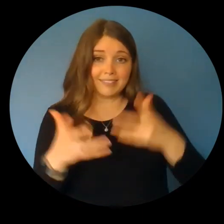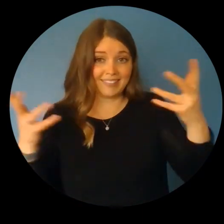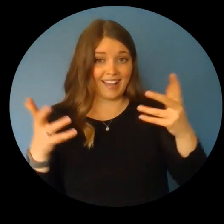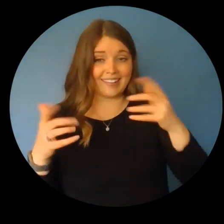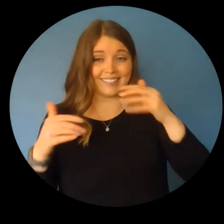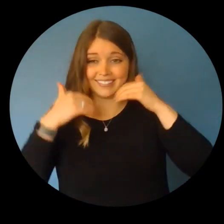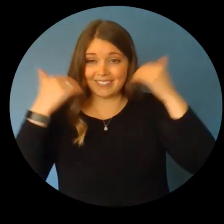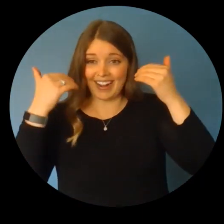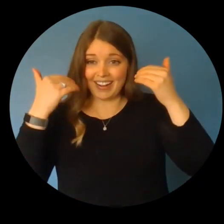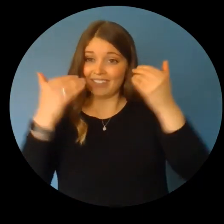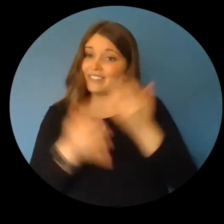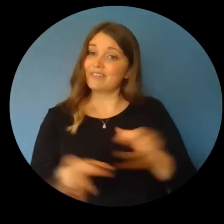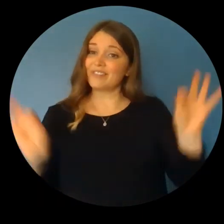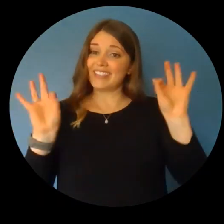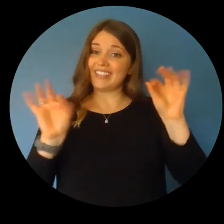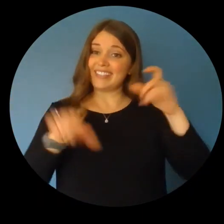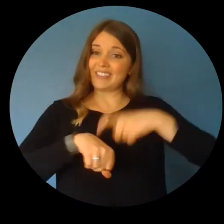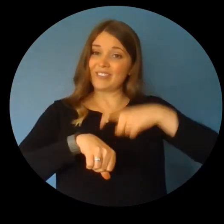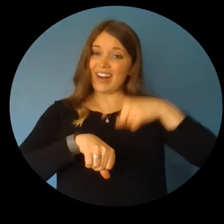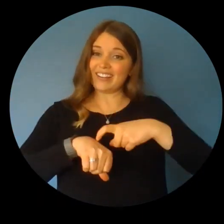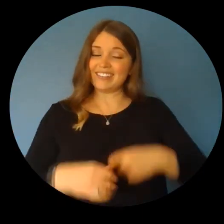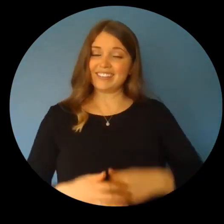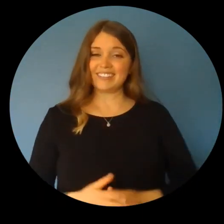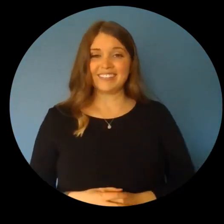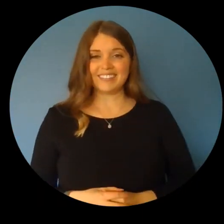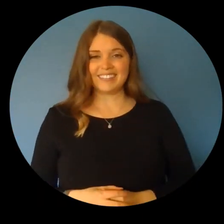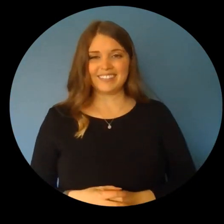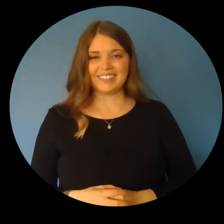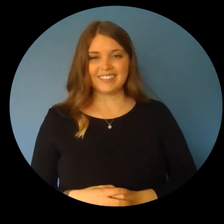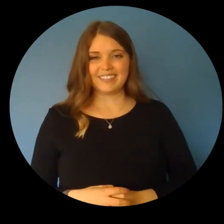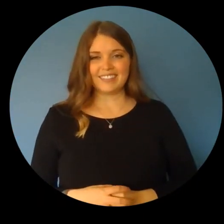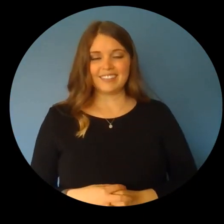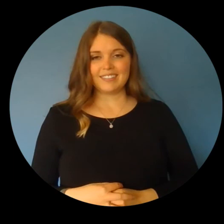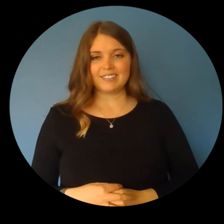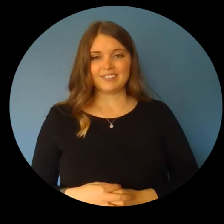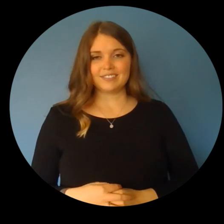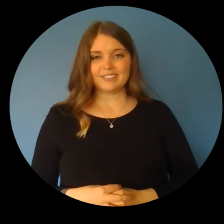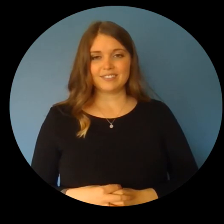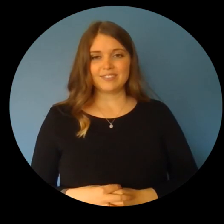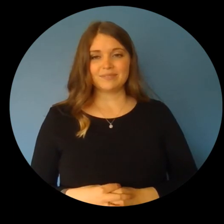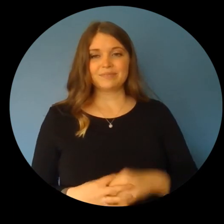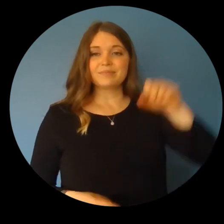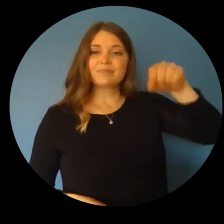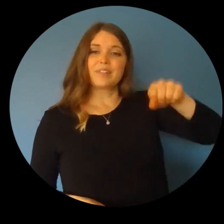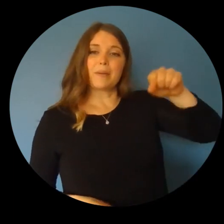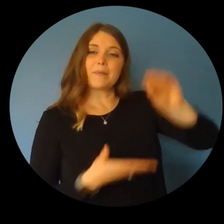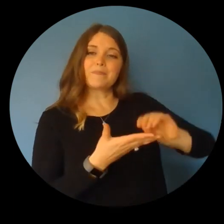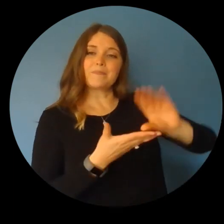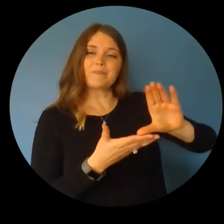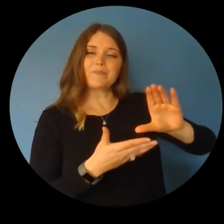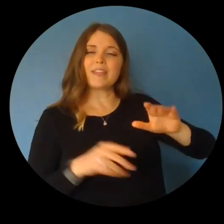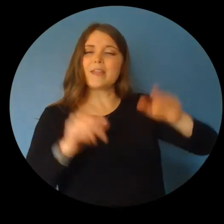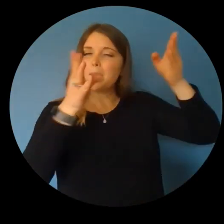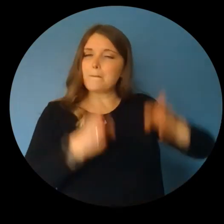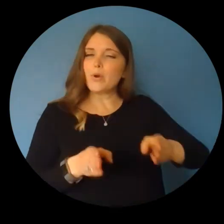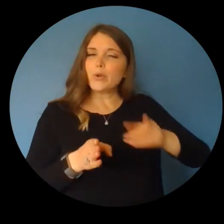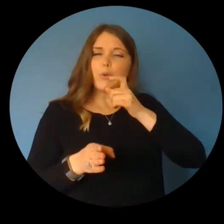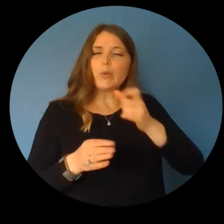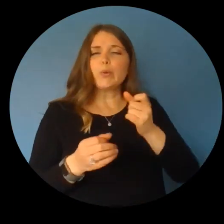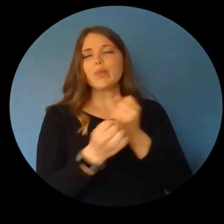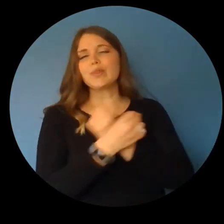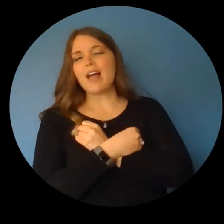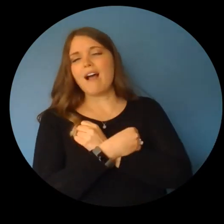it? To brighten their day. A bucket filler is a loving, caring person who